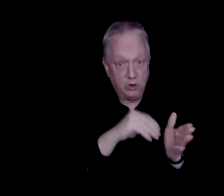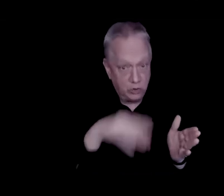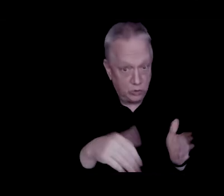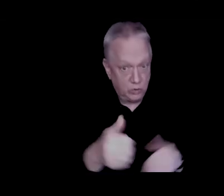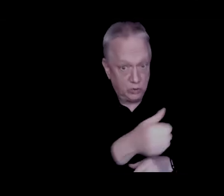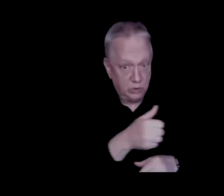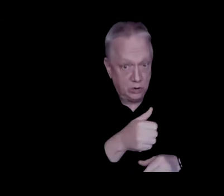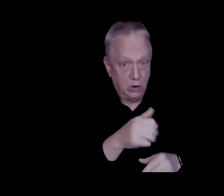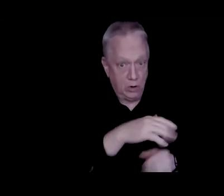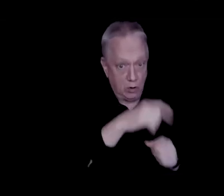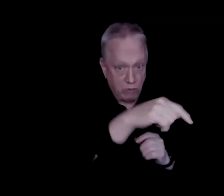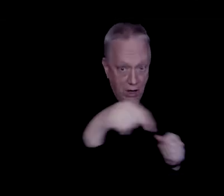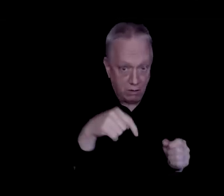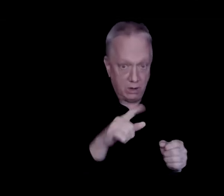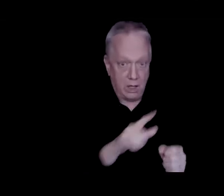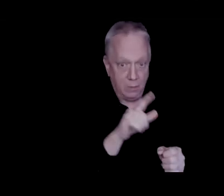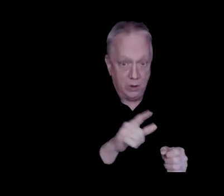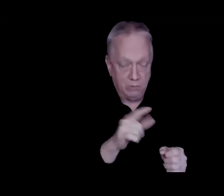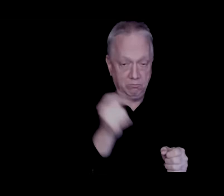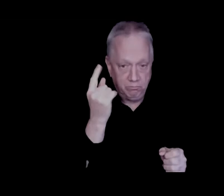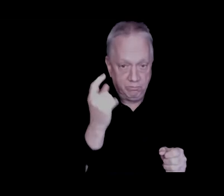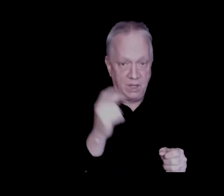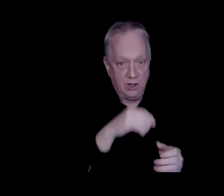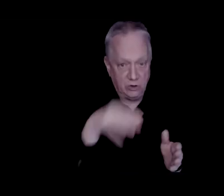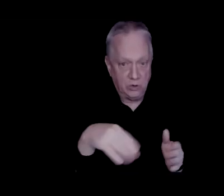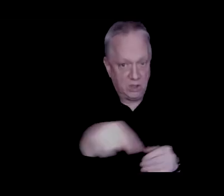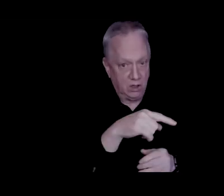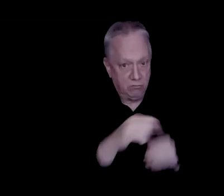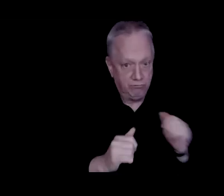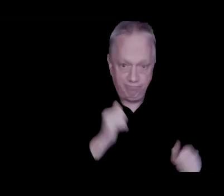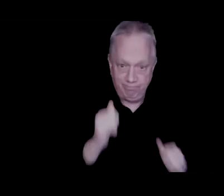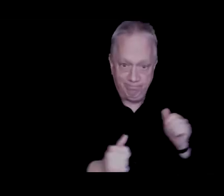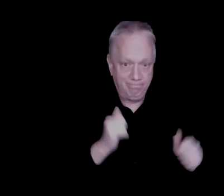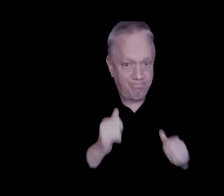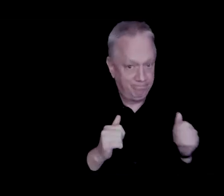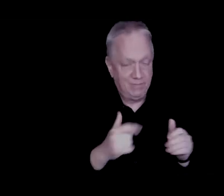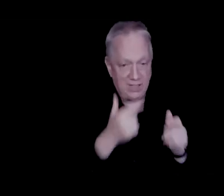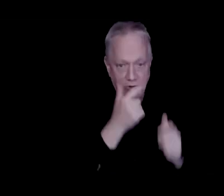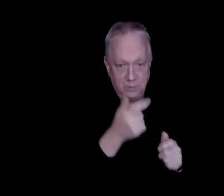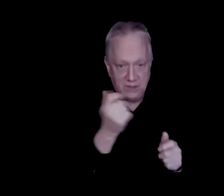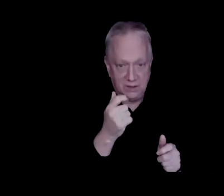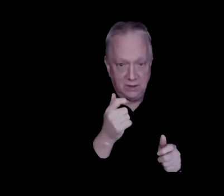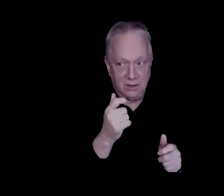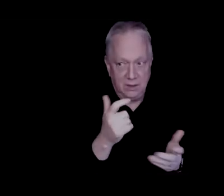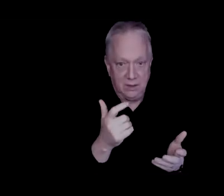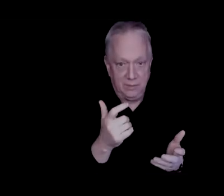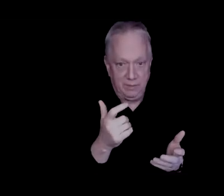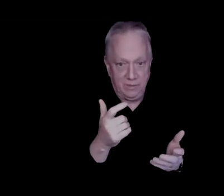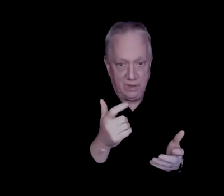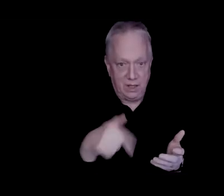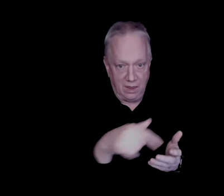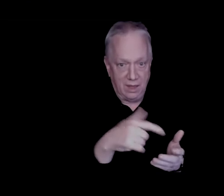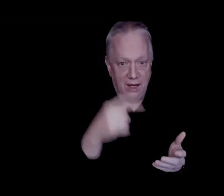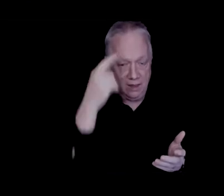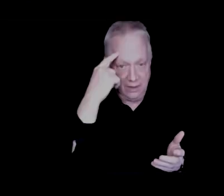around the library, you see. And the students, they are very interested because they think that